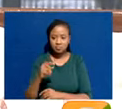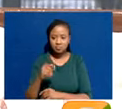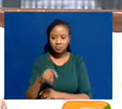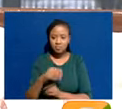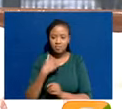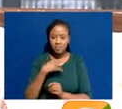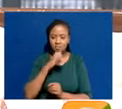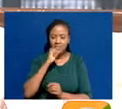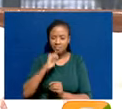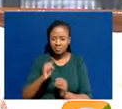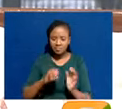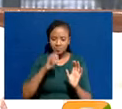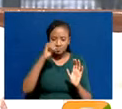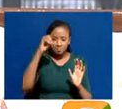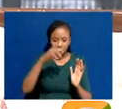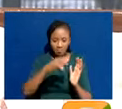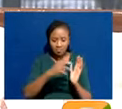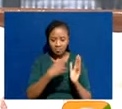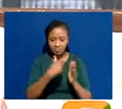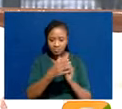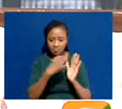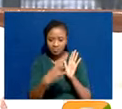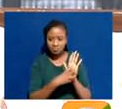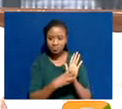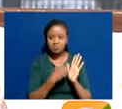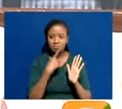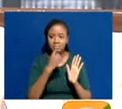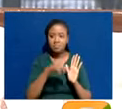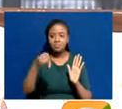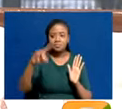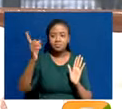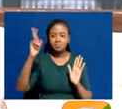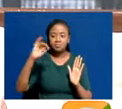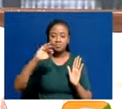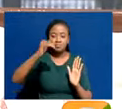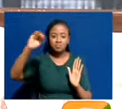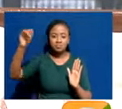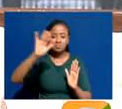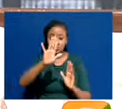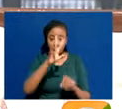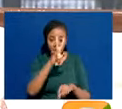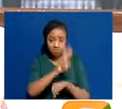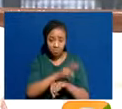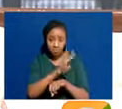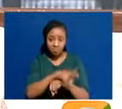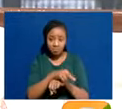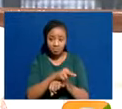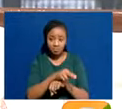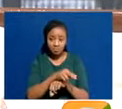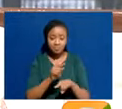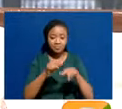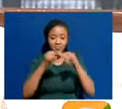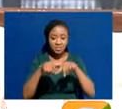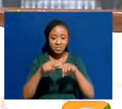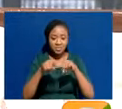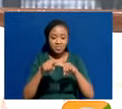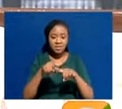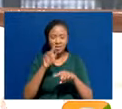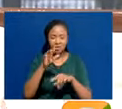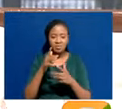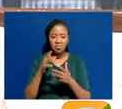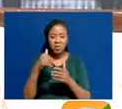which was the railway altitude marker. And it says what? Nairobi is a city where your attitude determines your altitude. We don't have